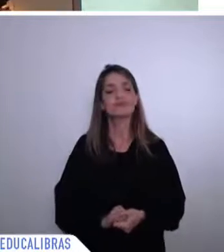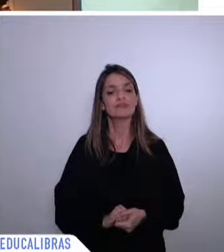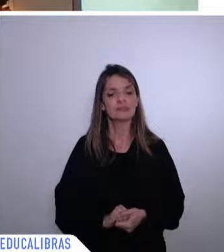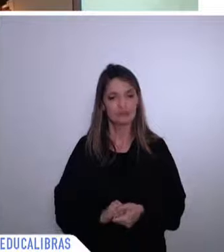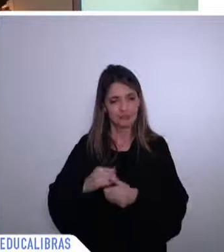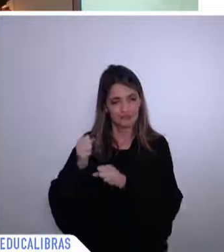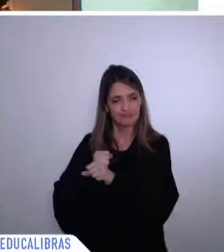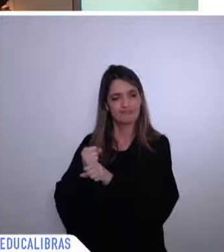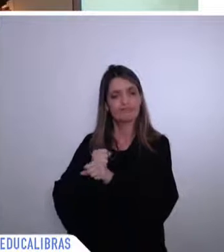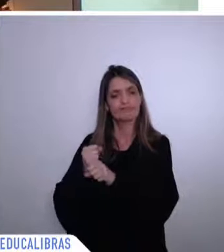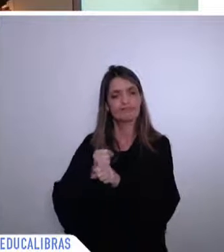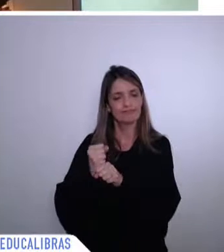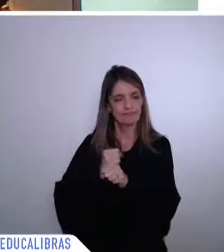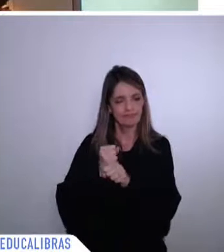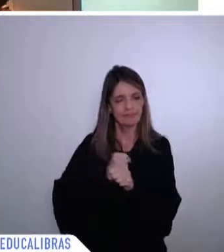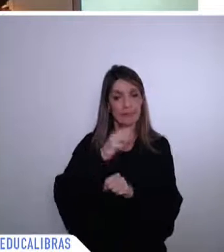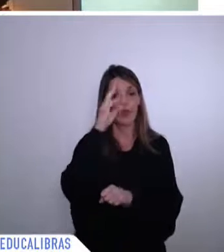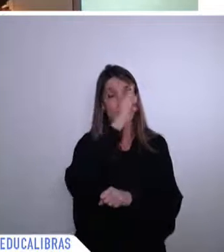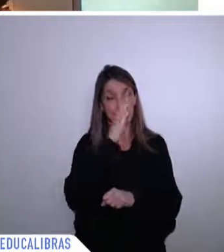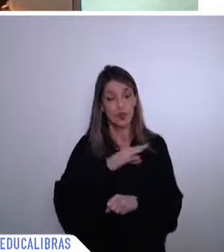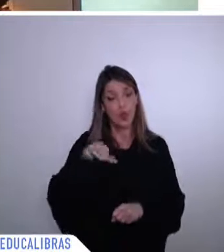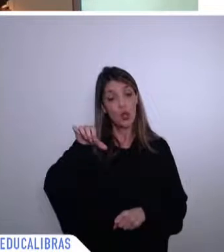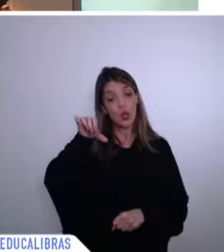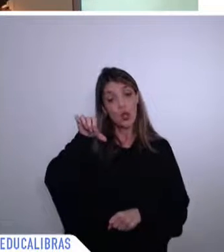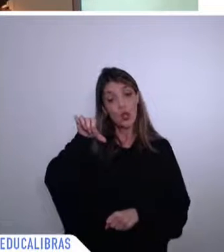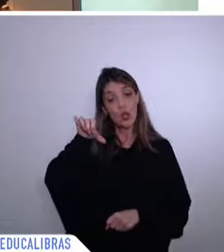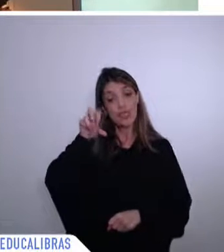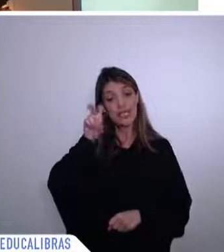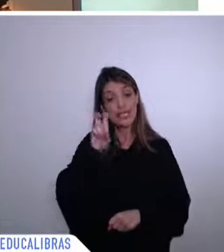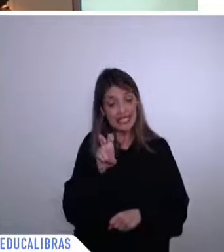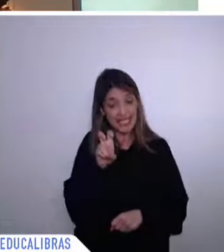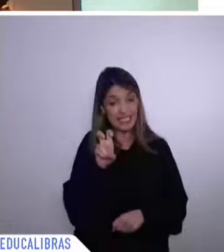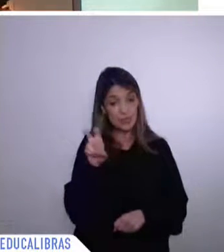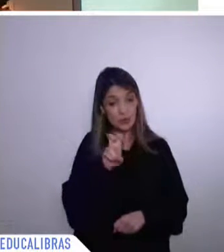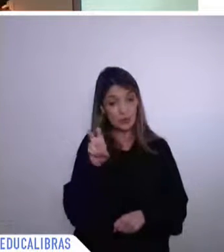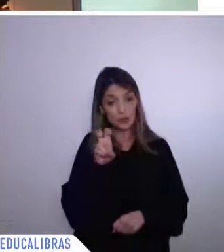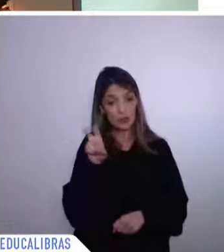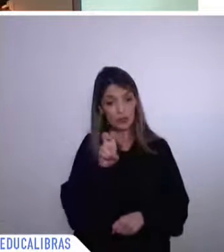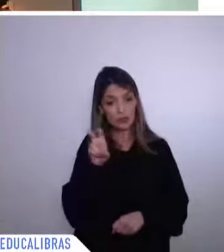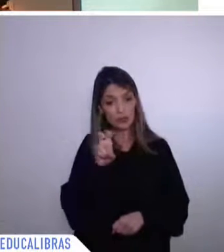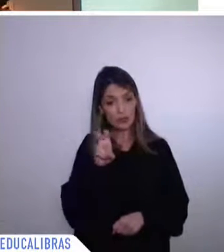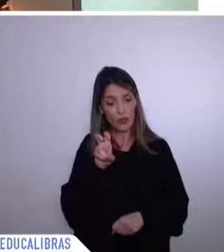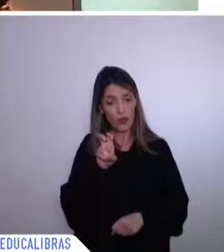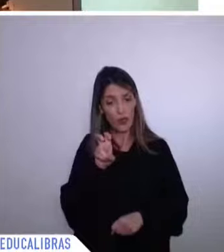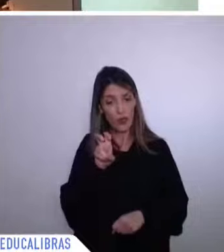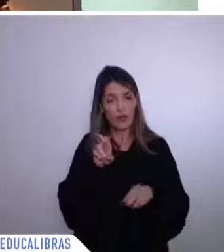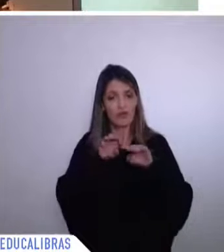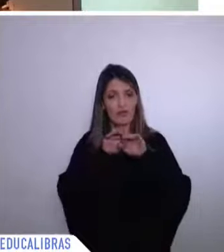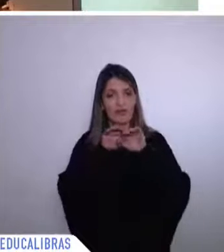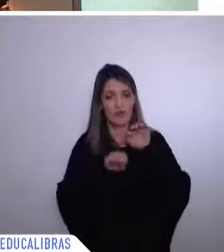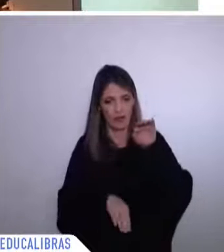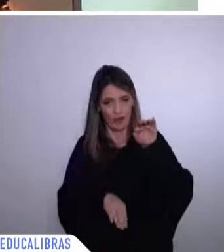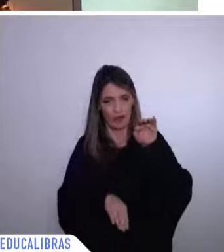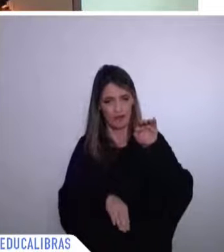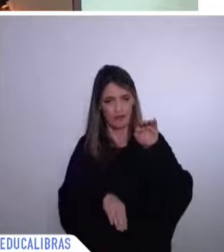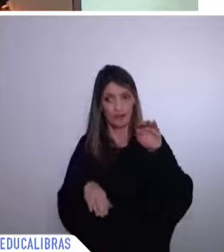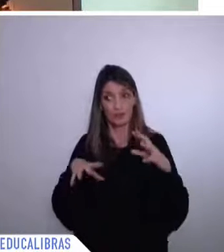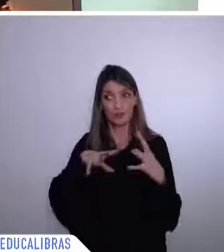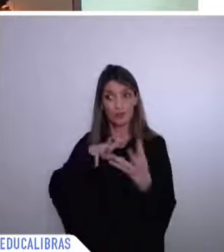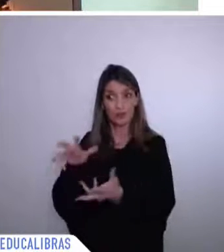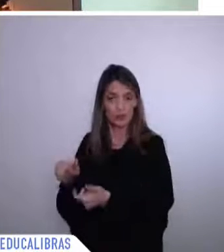the Global Agenda Gap, Brazil is the 19th most